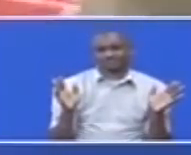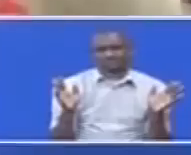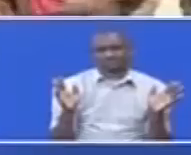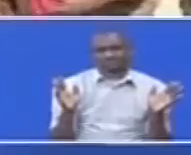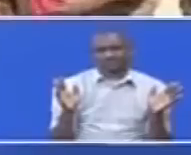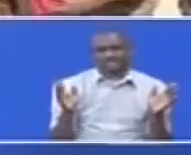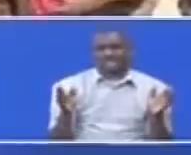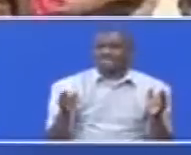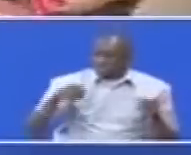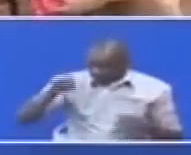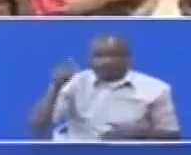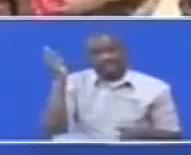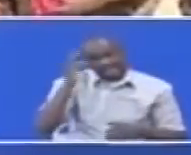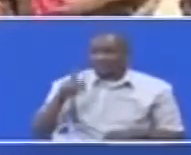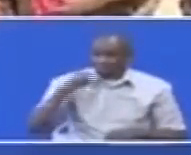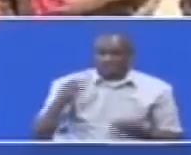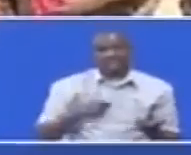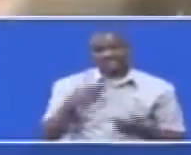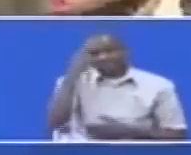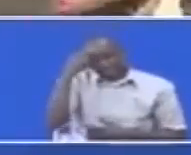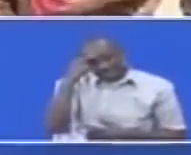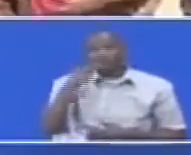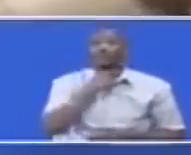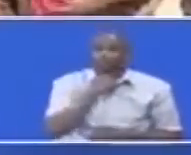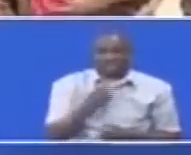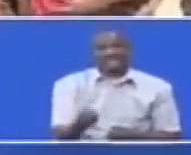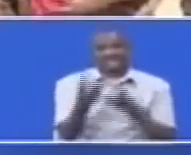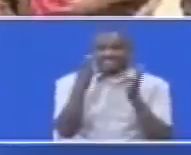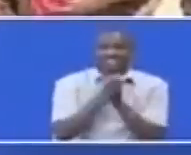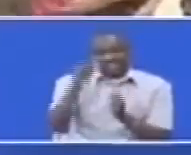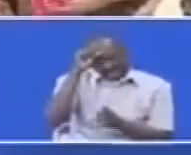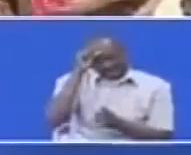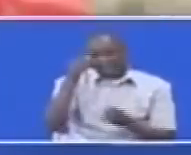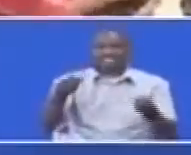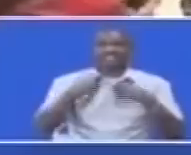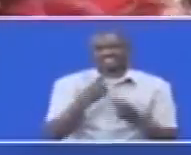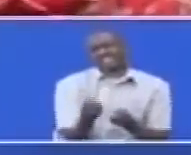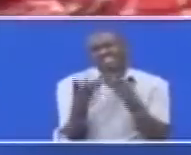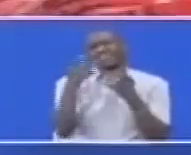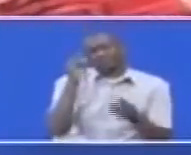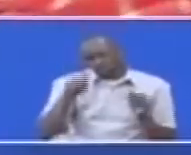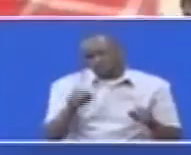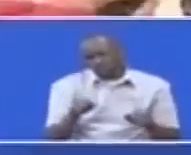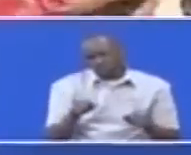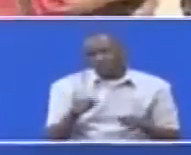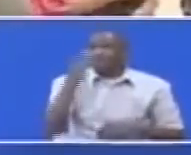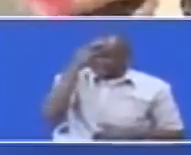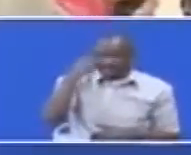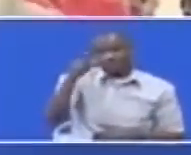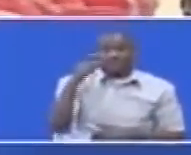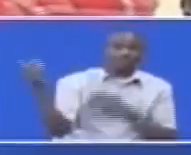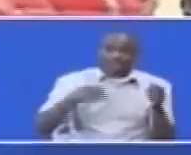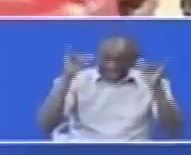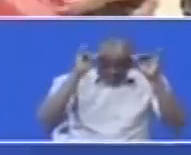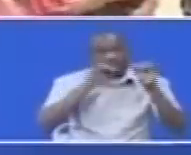Na hatujai ambiwa, Maasai, tuko na haja na nyasi, serikali inatoa nyasi kupeleka. Maasai, usileta